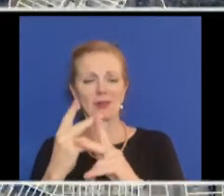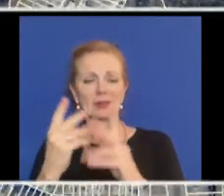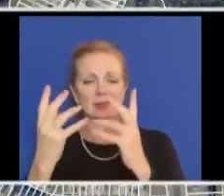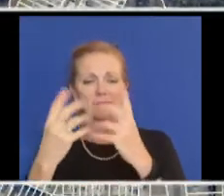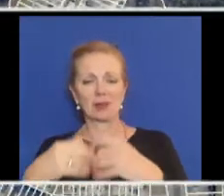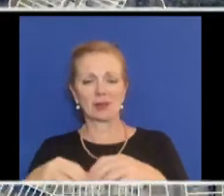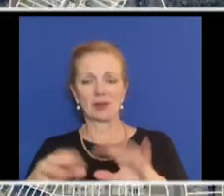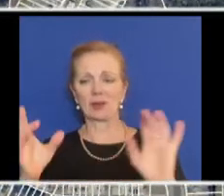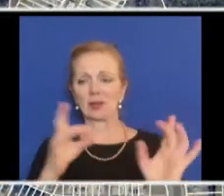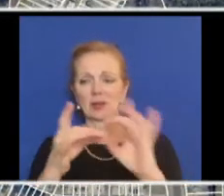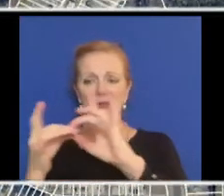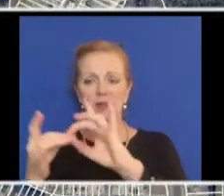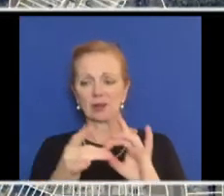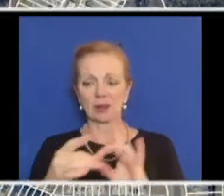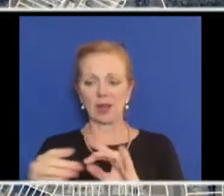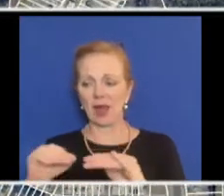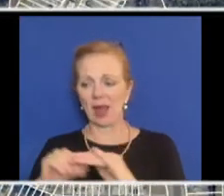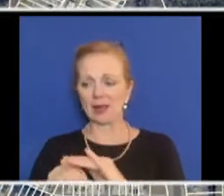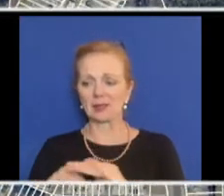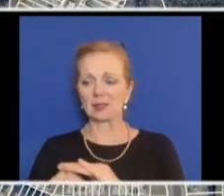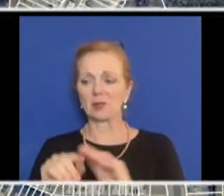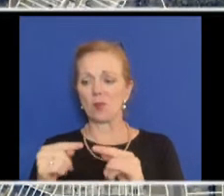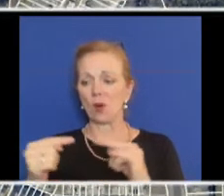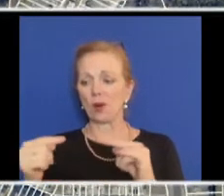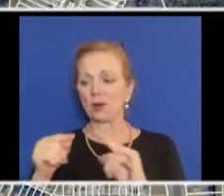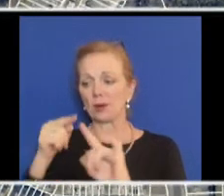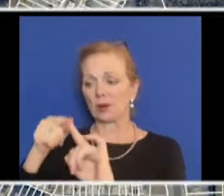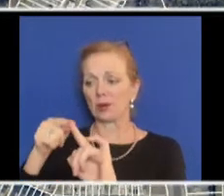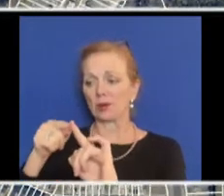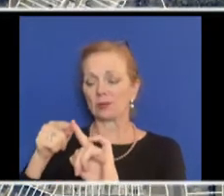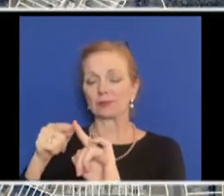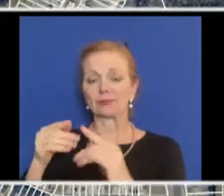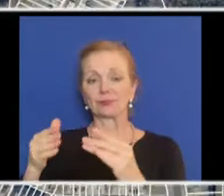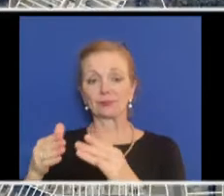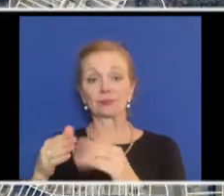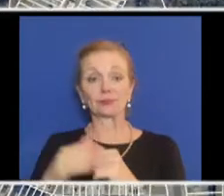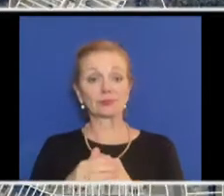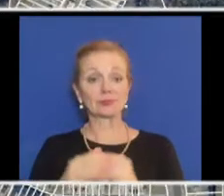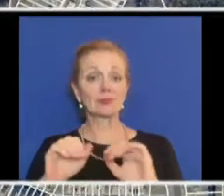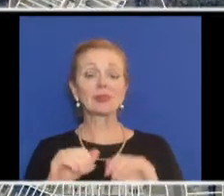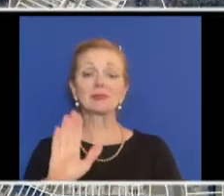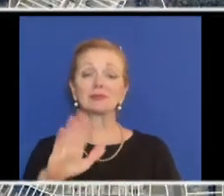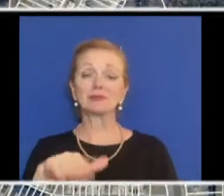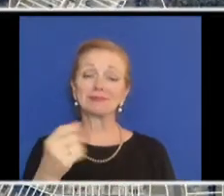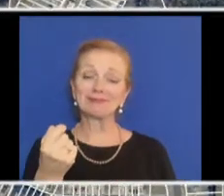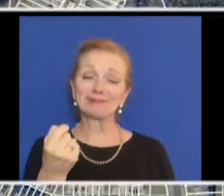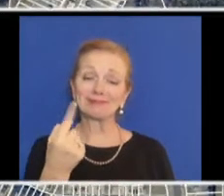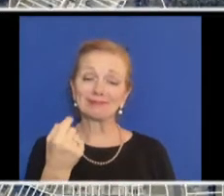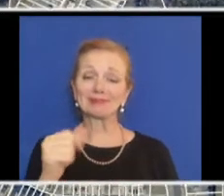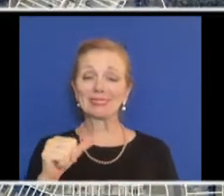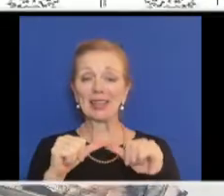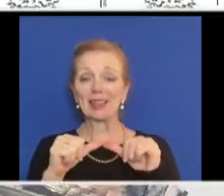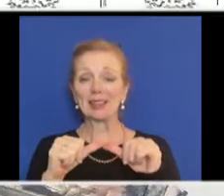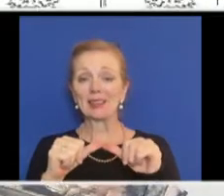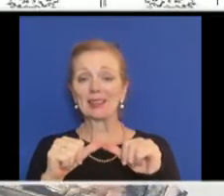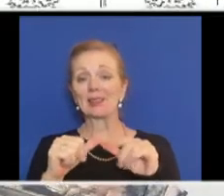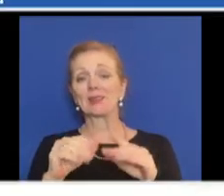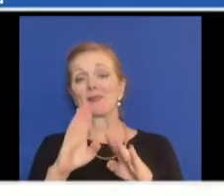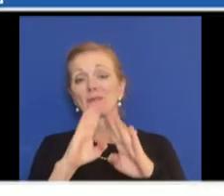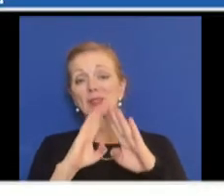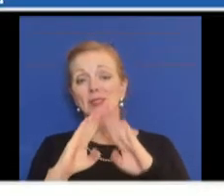point across the street so I think it's positive I again we're a little frustrated that we're not more consistent with the 2040 plan